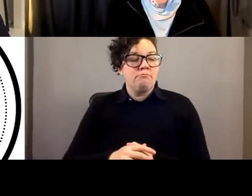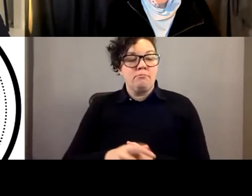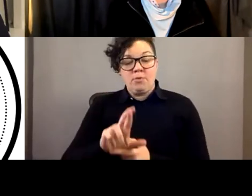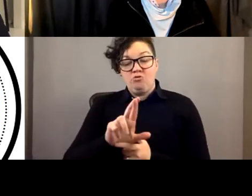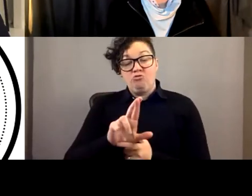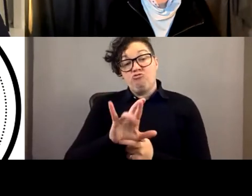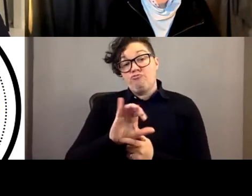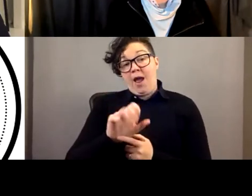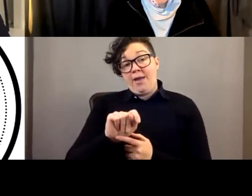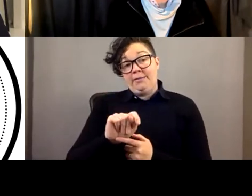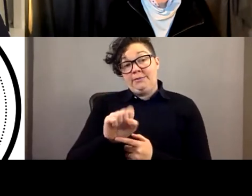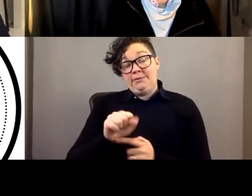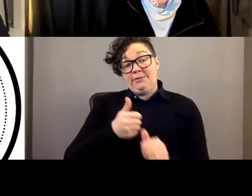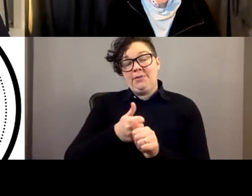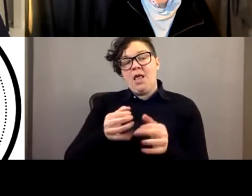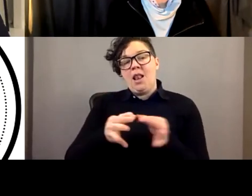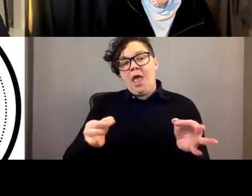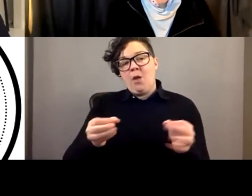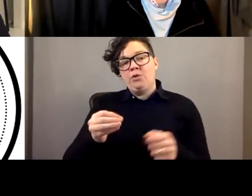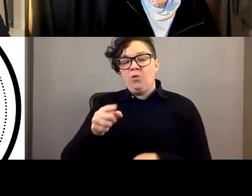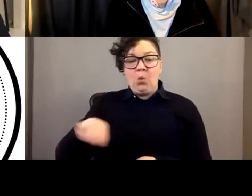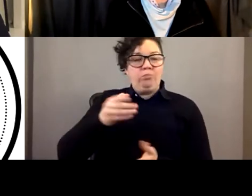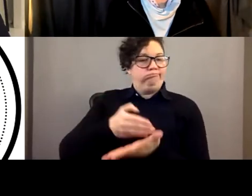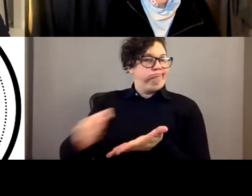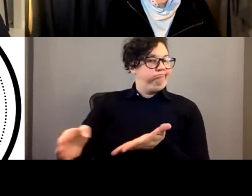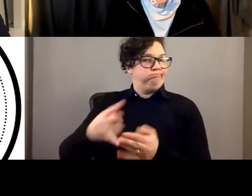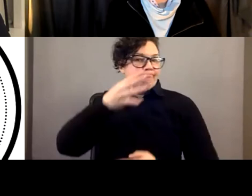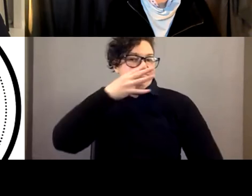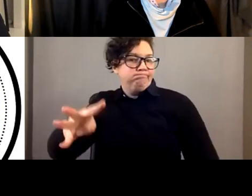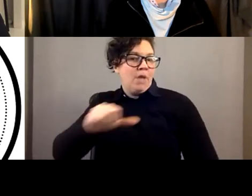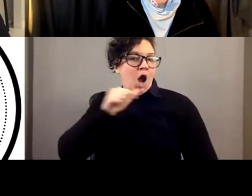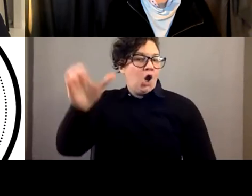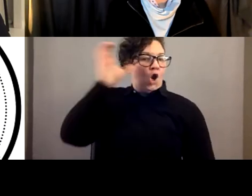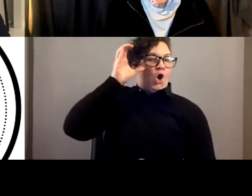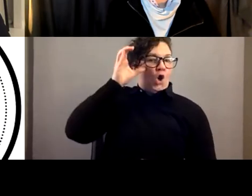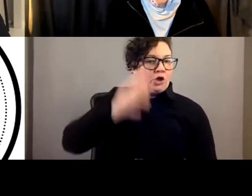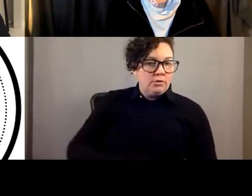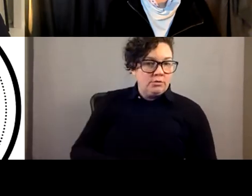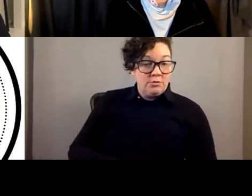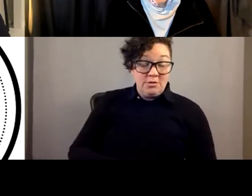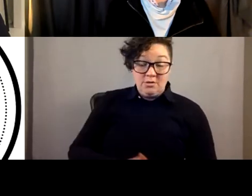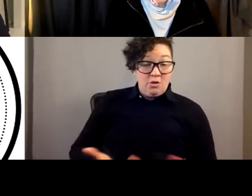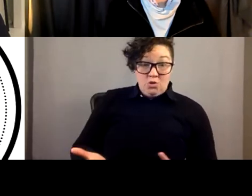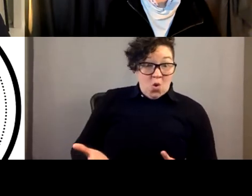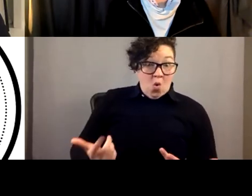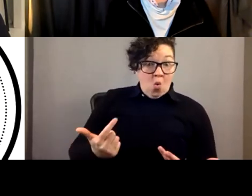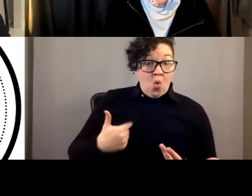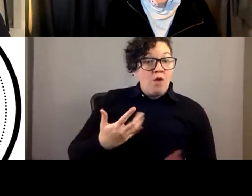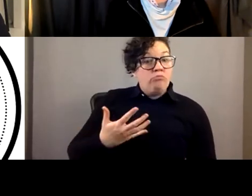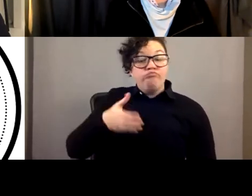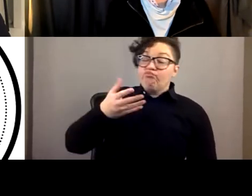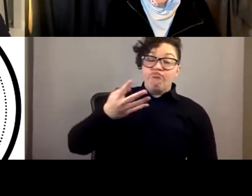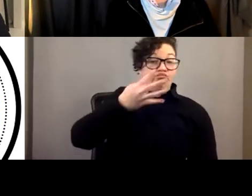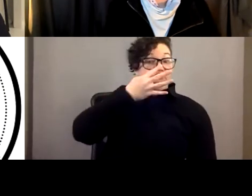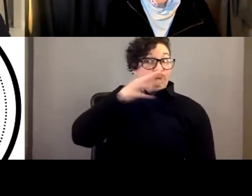of the unheard. So again, you know, we don't address the issues, and we have a long history in this country